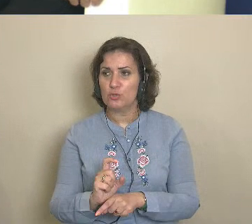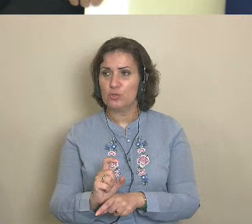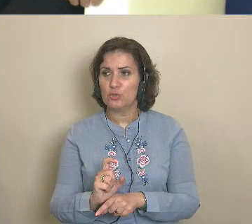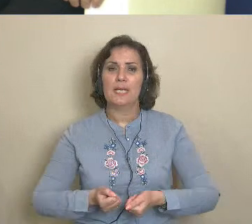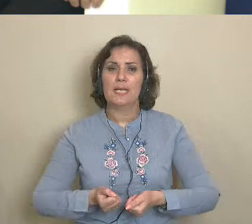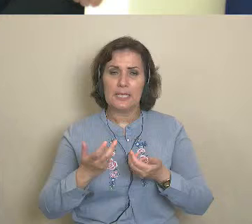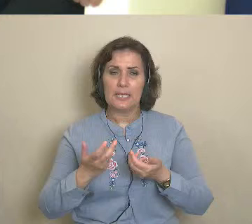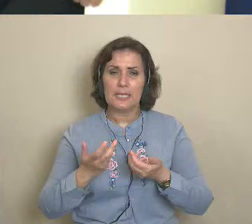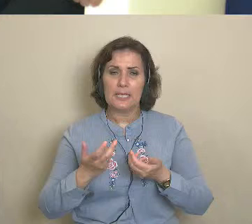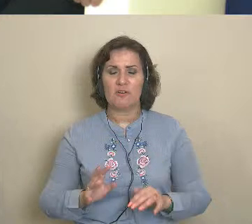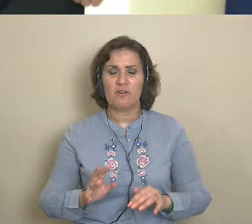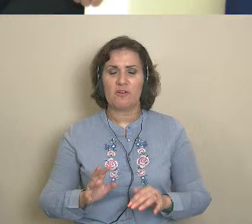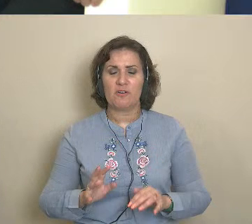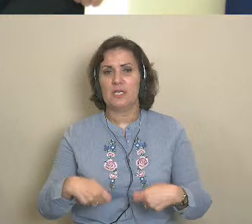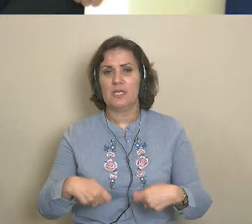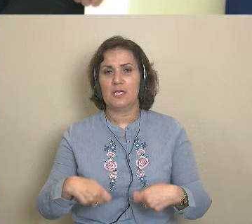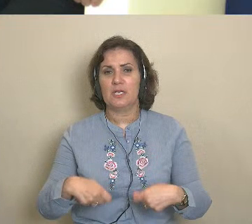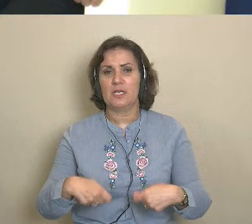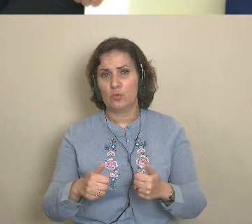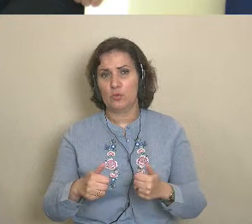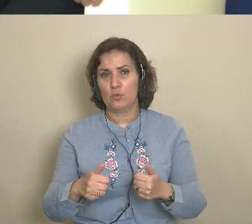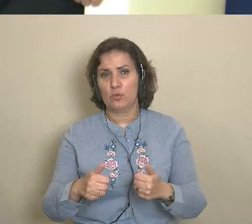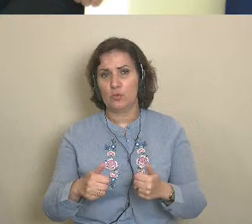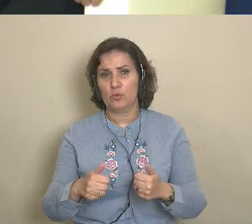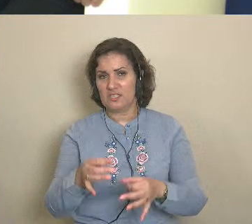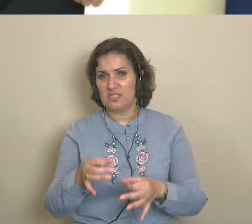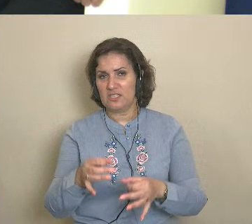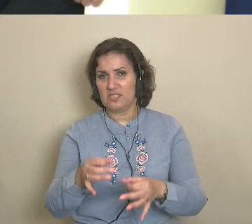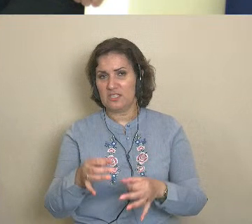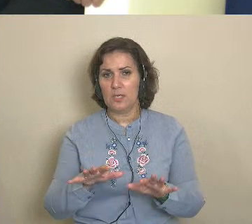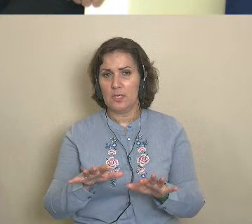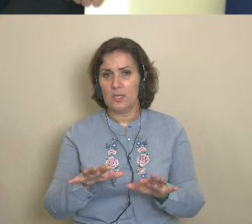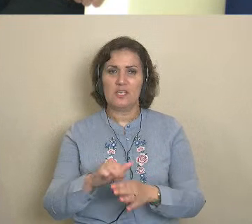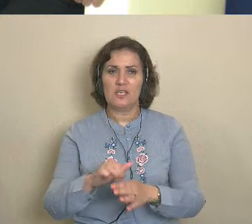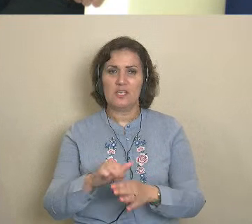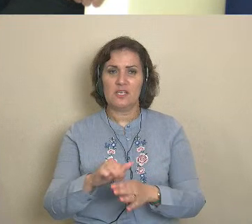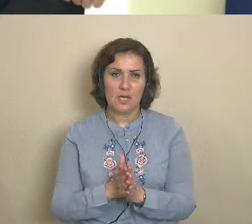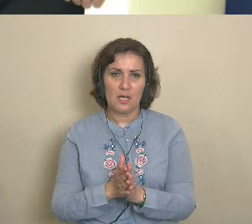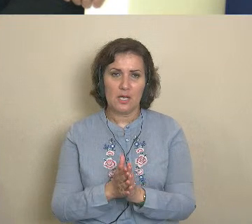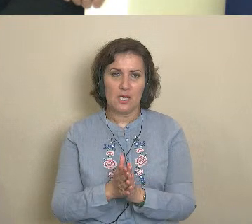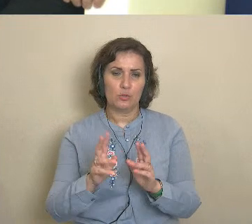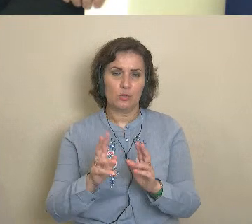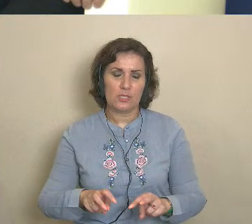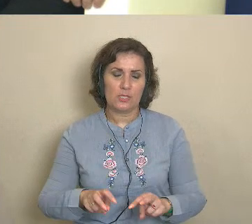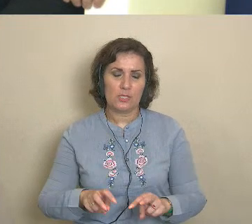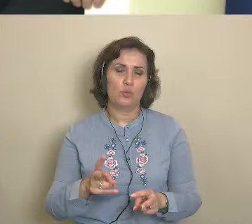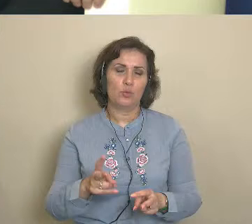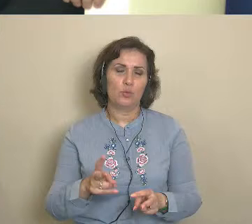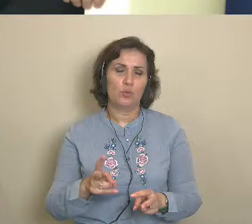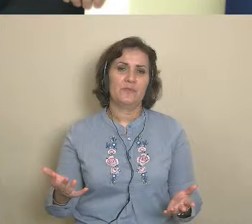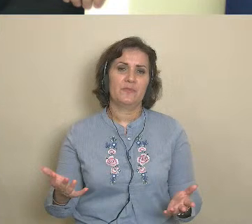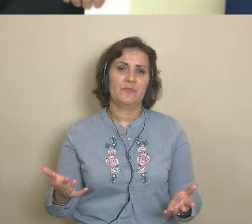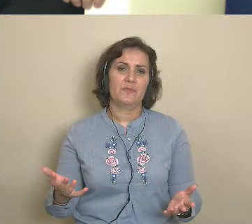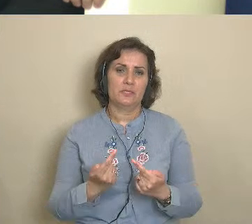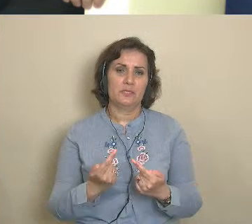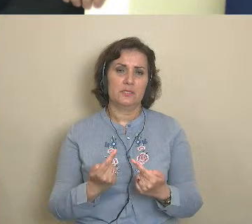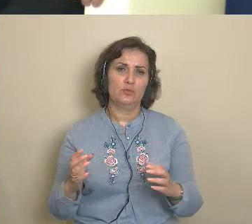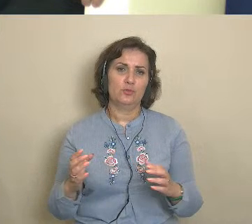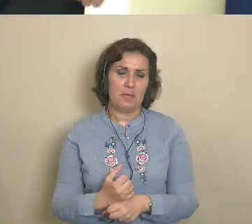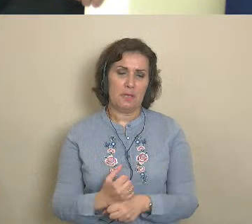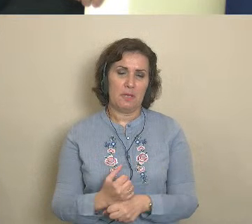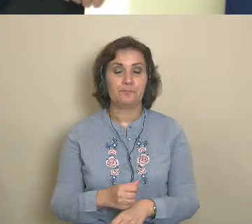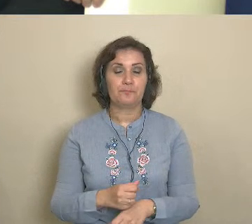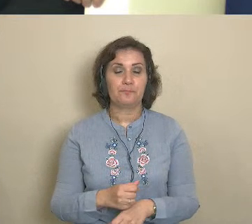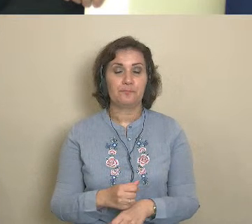code, more cases have been transferred to the circuit administrative courts, and the local general